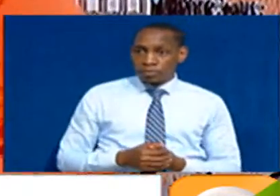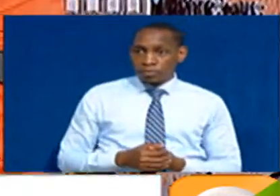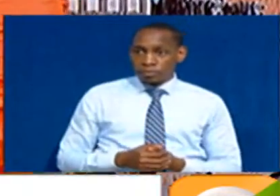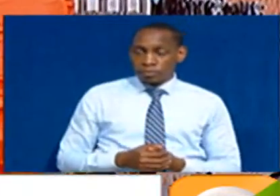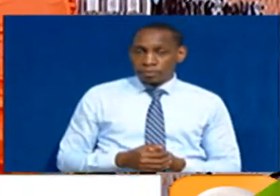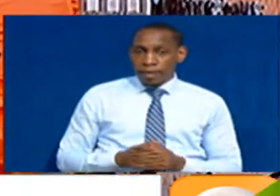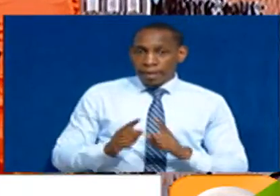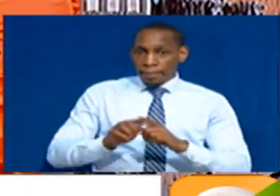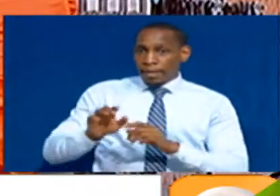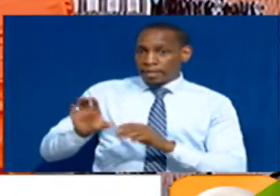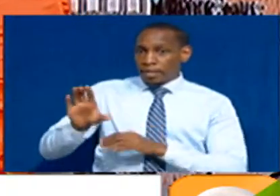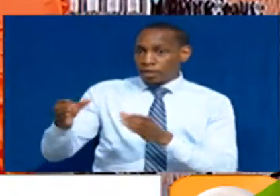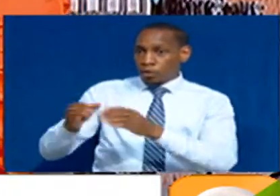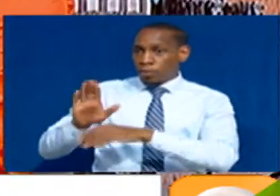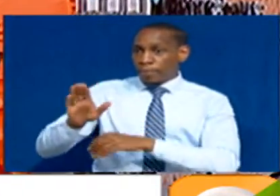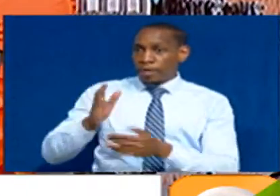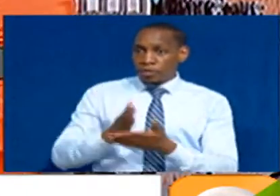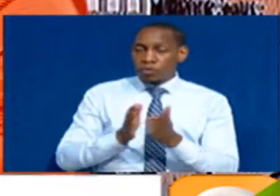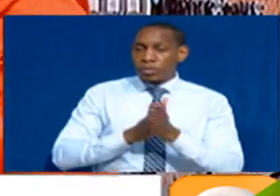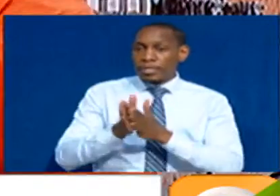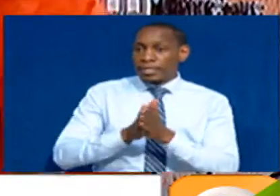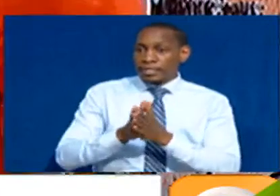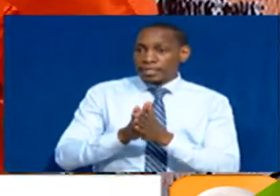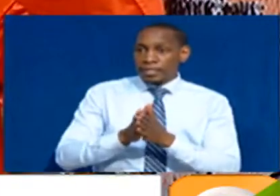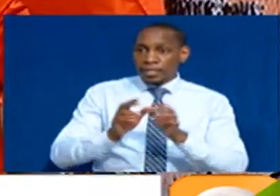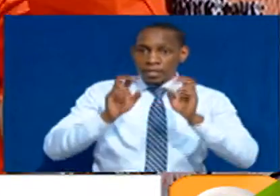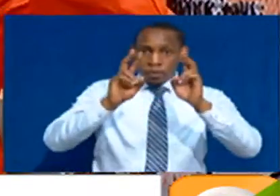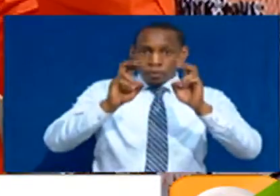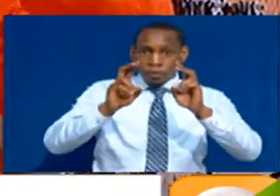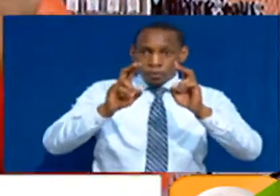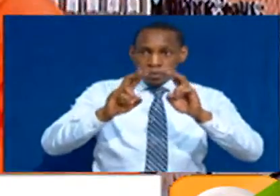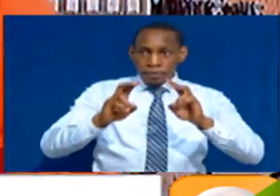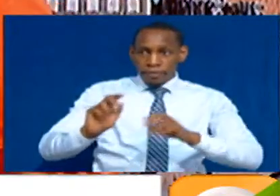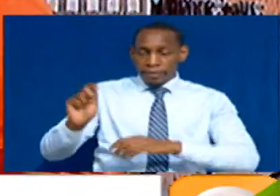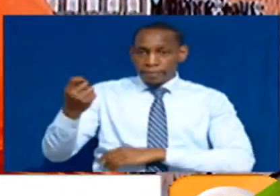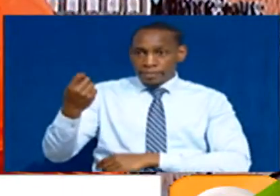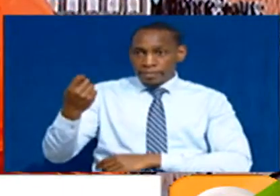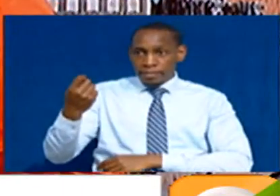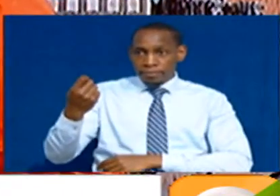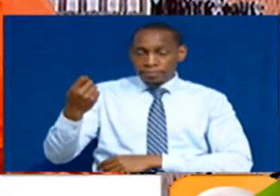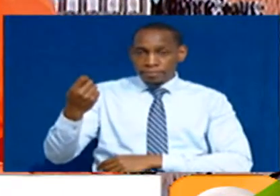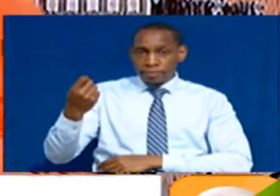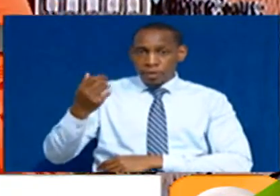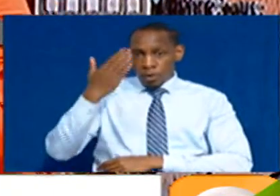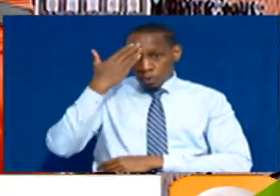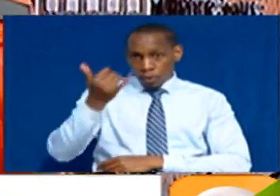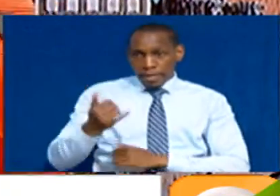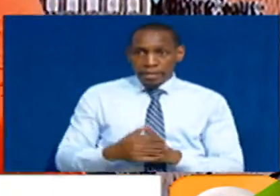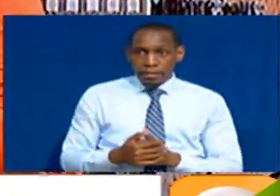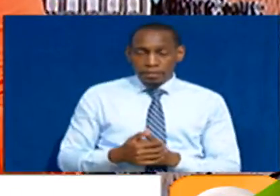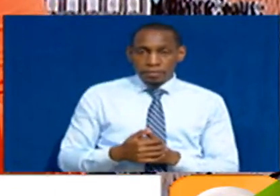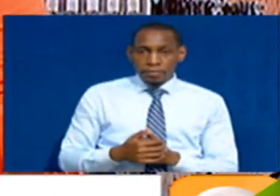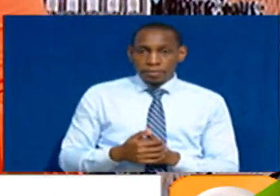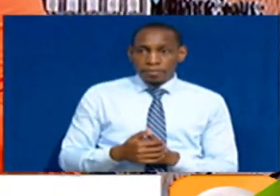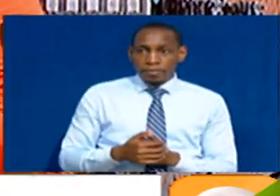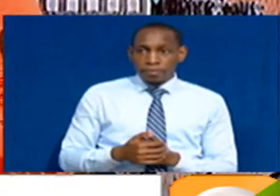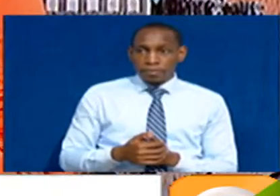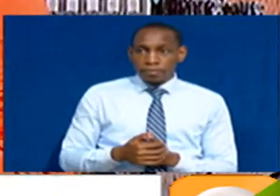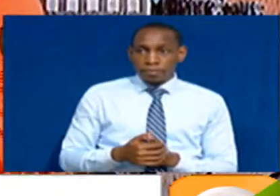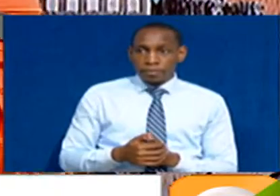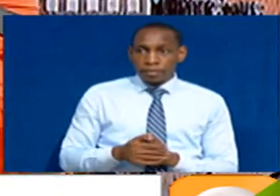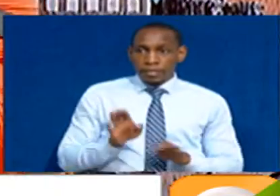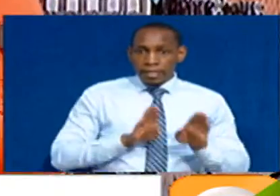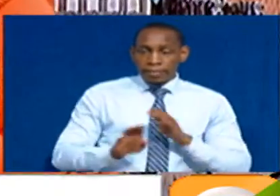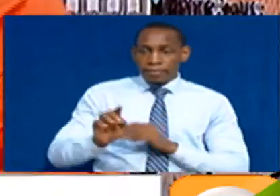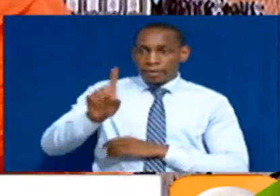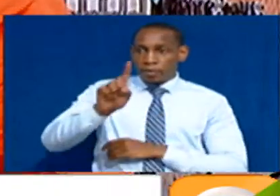but for them, they will find it interesting to investigate presidents, you know, because of that moral